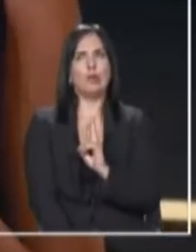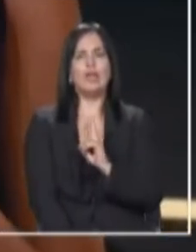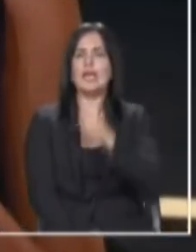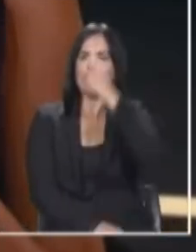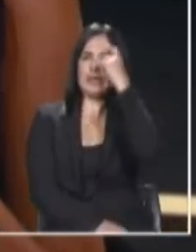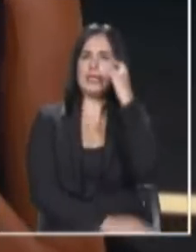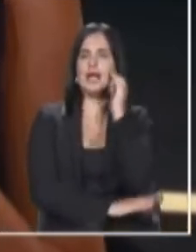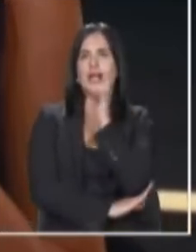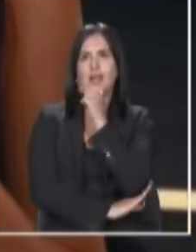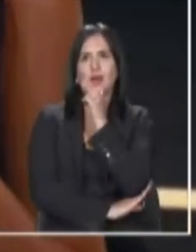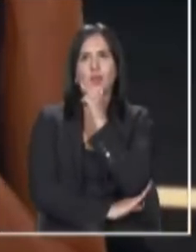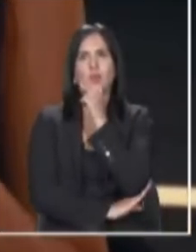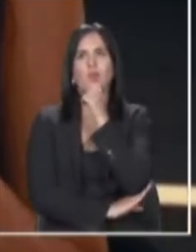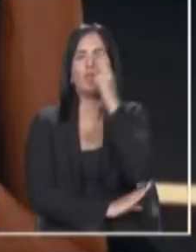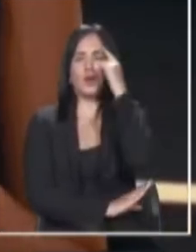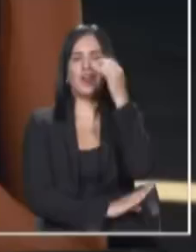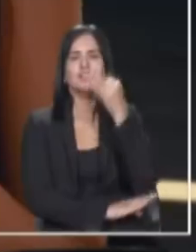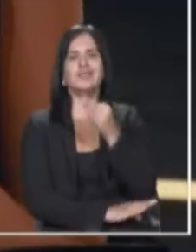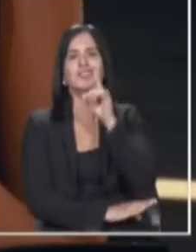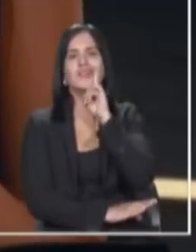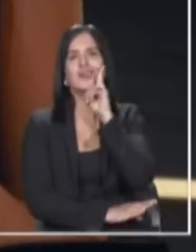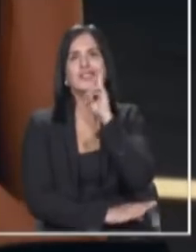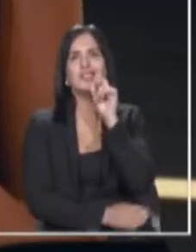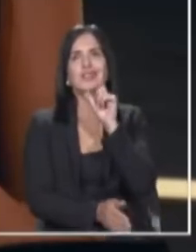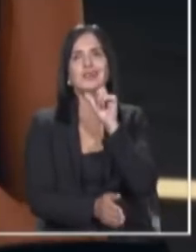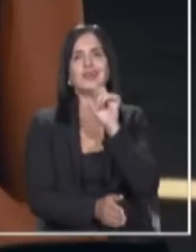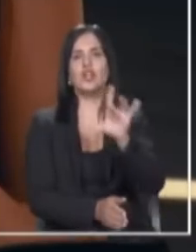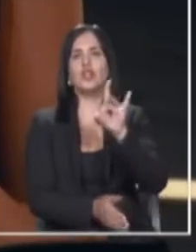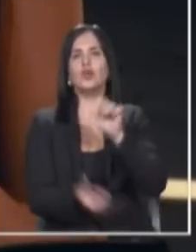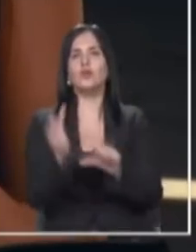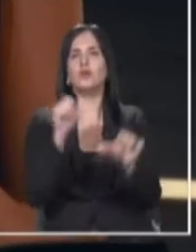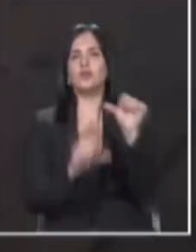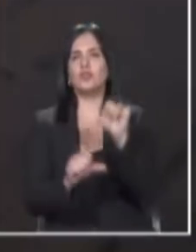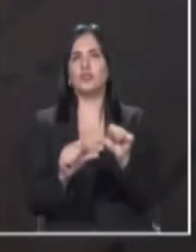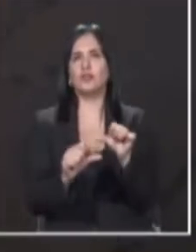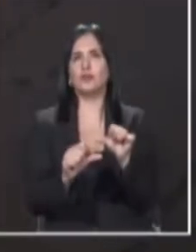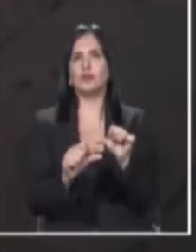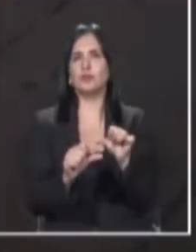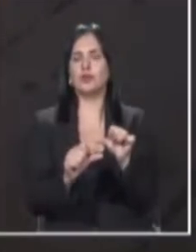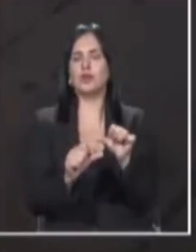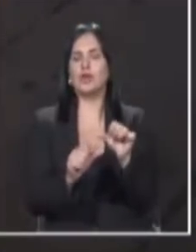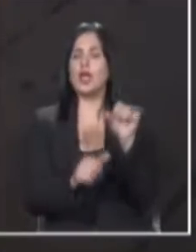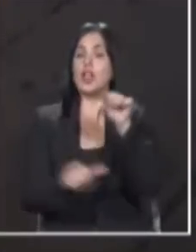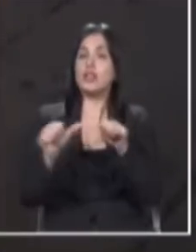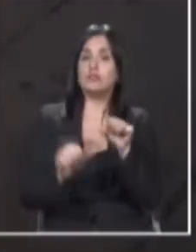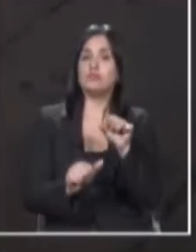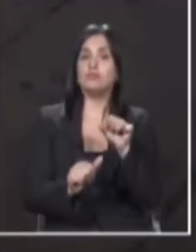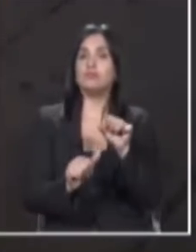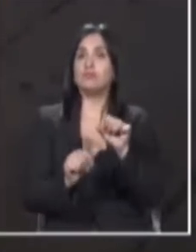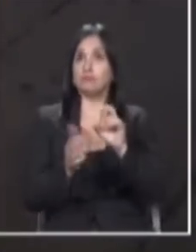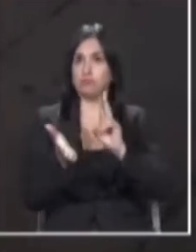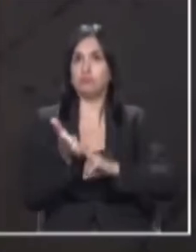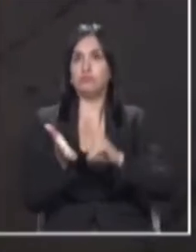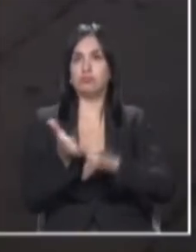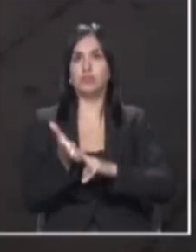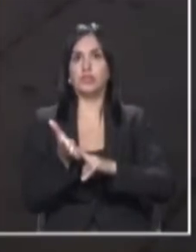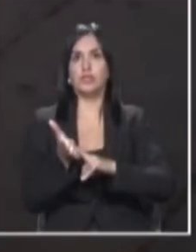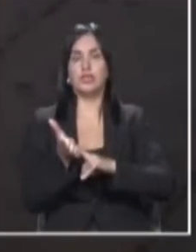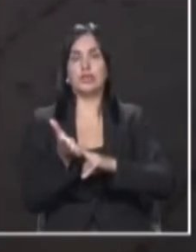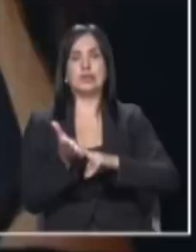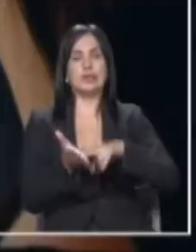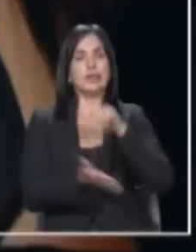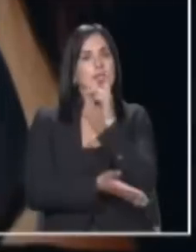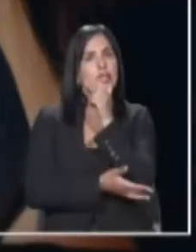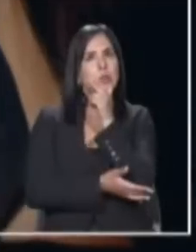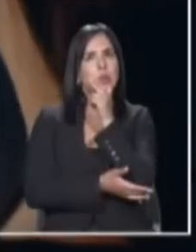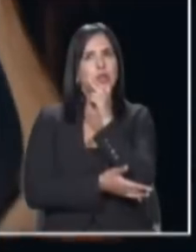uncertainty has in scientific discoveries in science doubt and uncertainty are essential